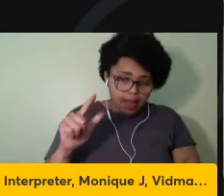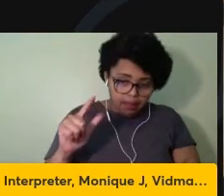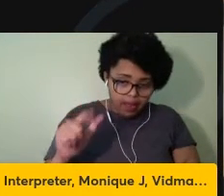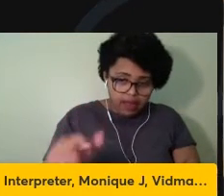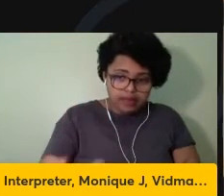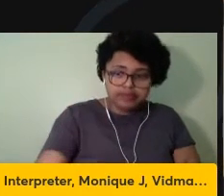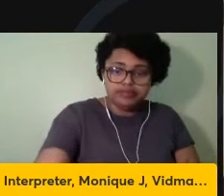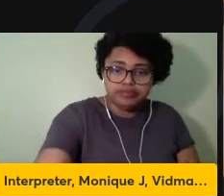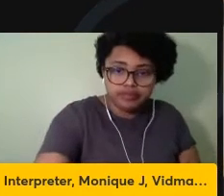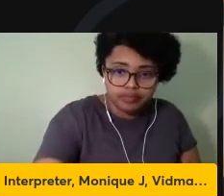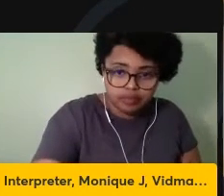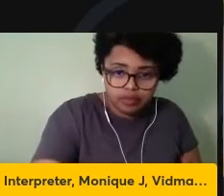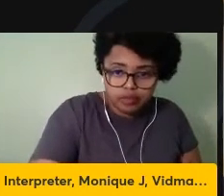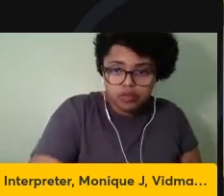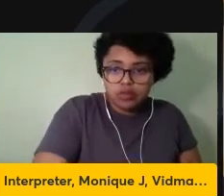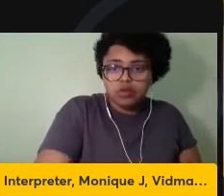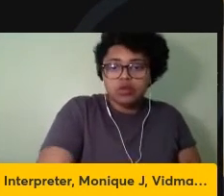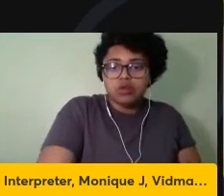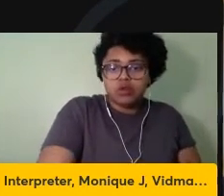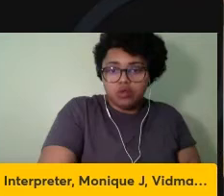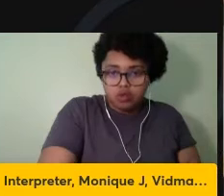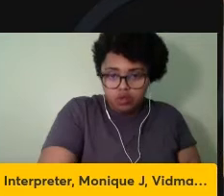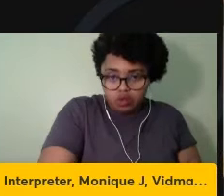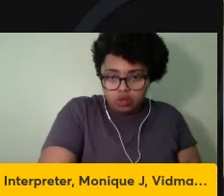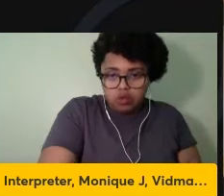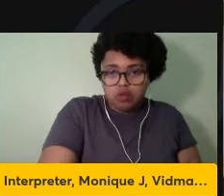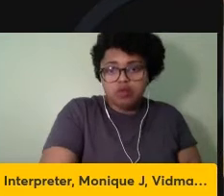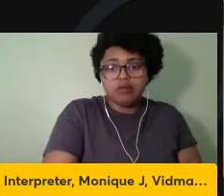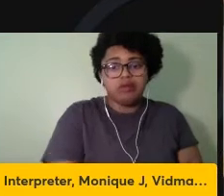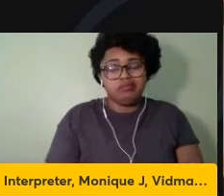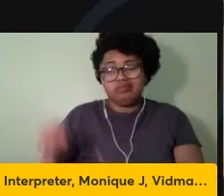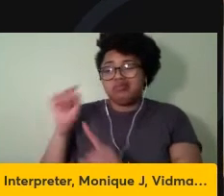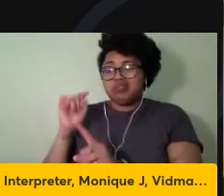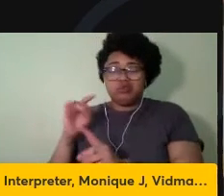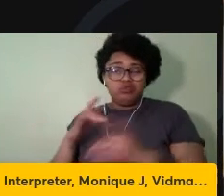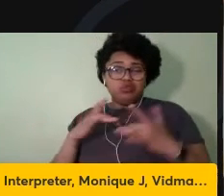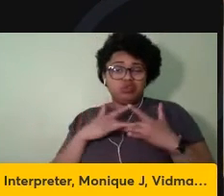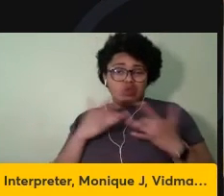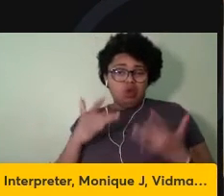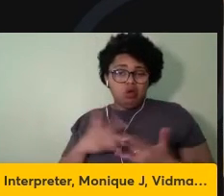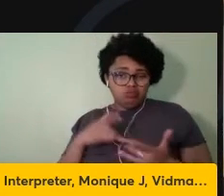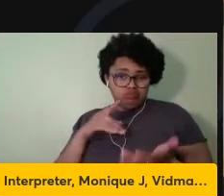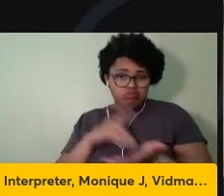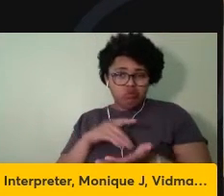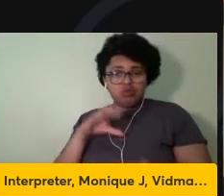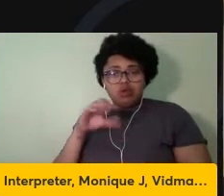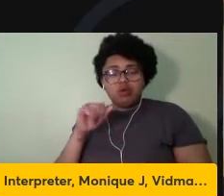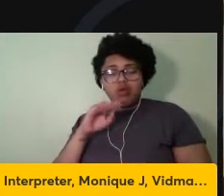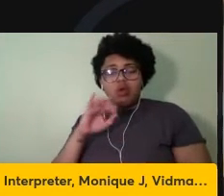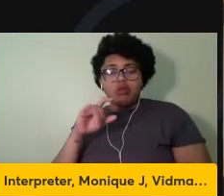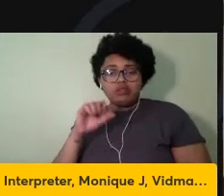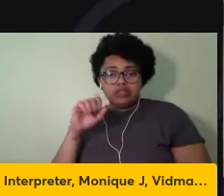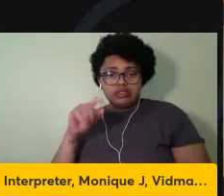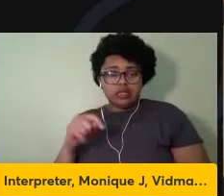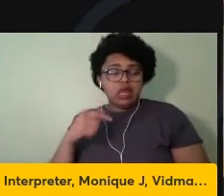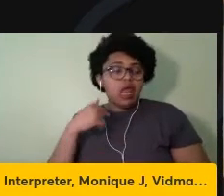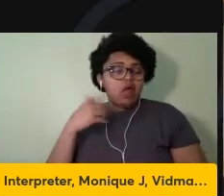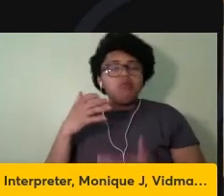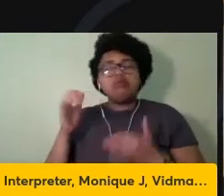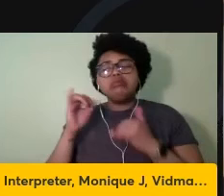cardiologist. And I was interested in life sciences too growing up, but I ultimately gravitated toward basic research and got a PhD.